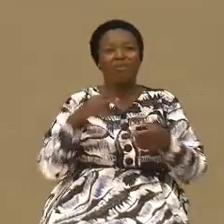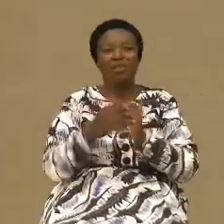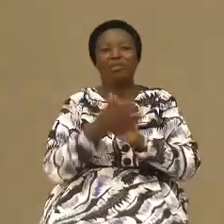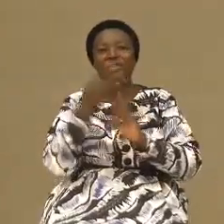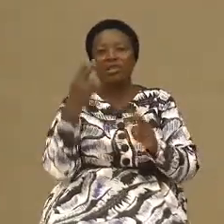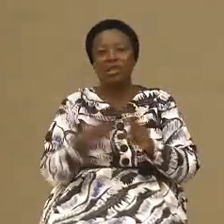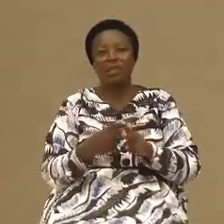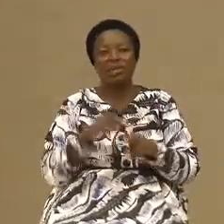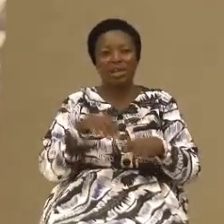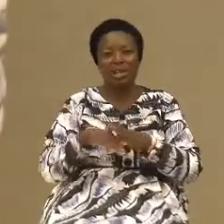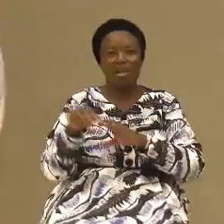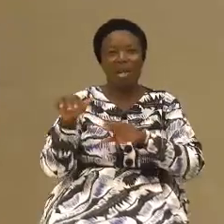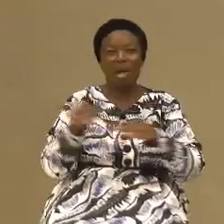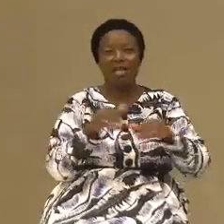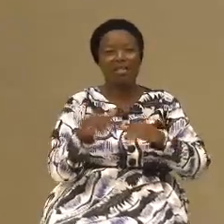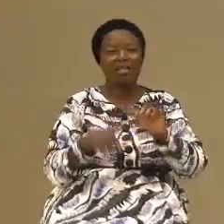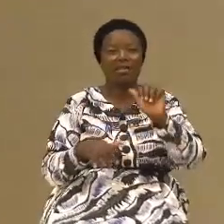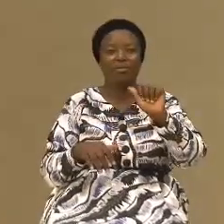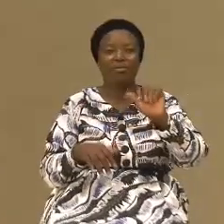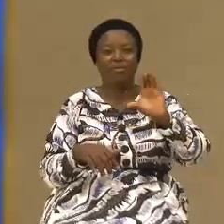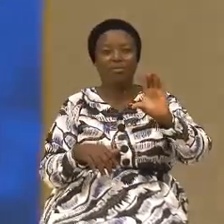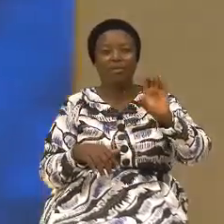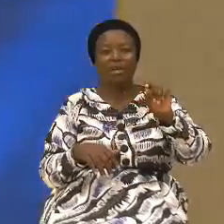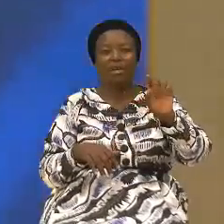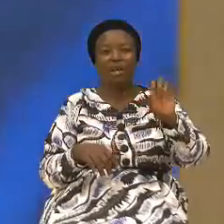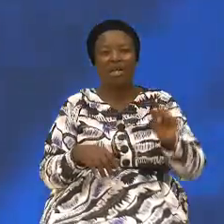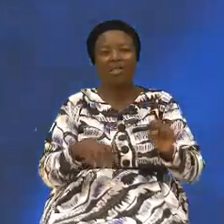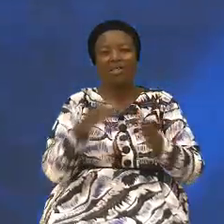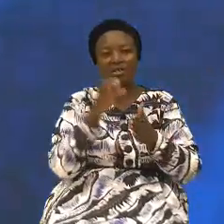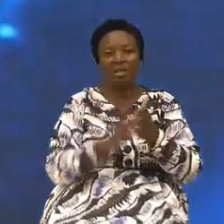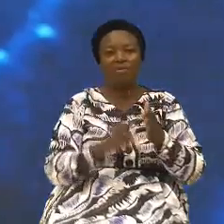chapter 1. I'm reading from verse 4. Acts